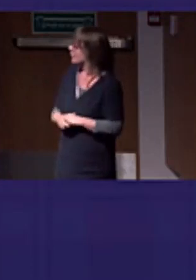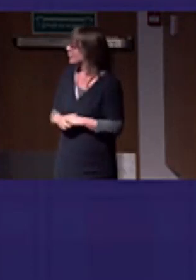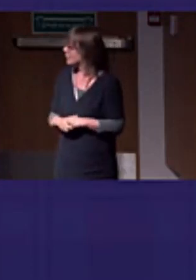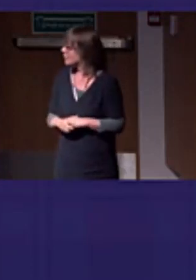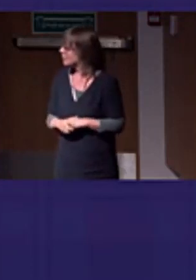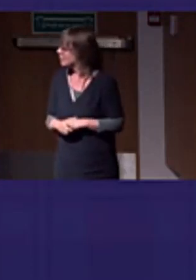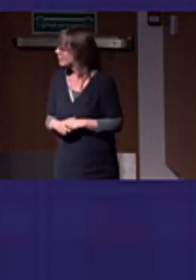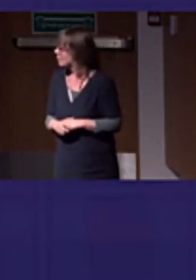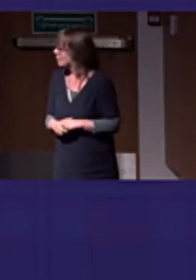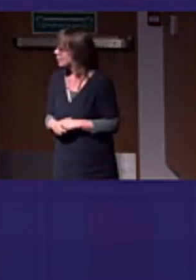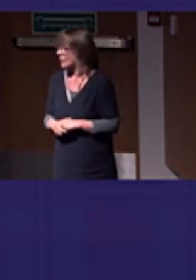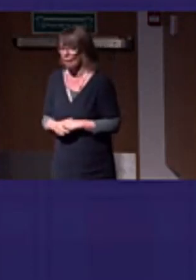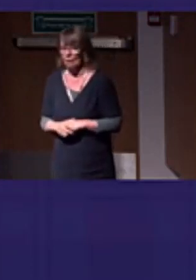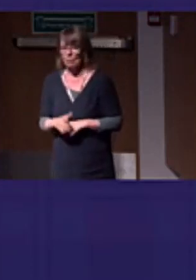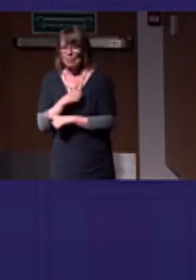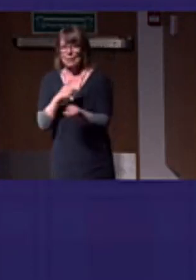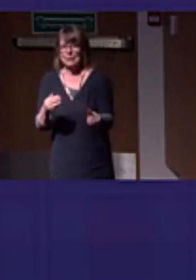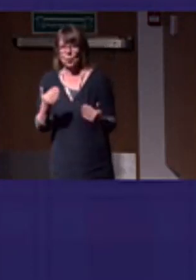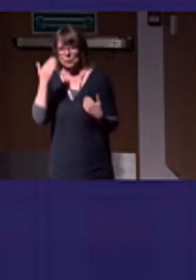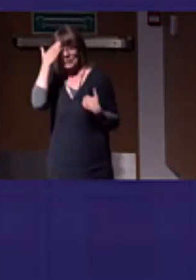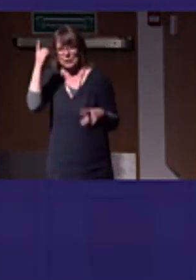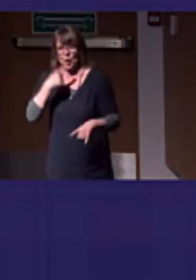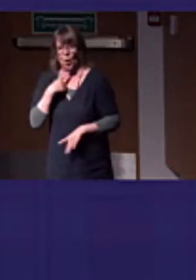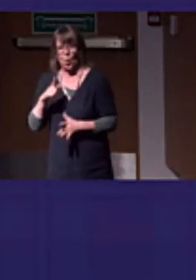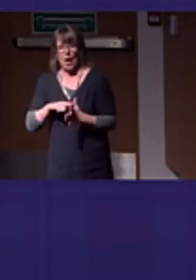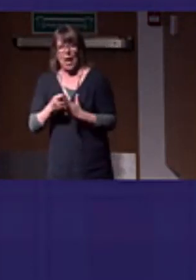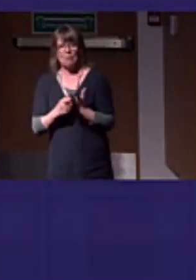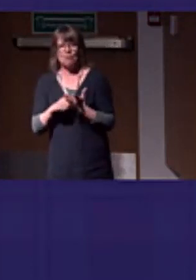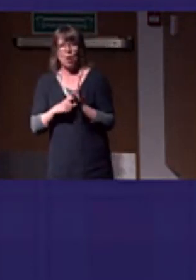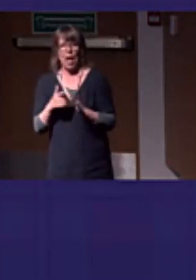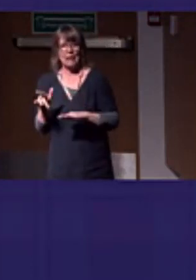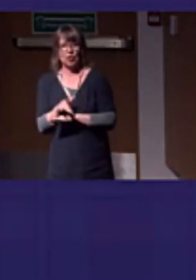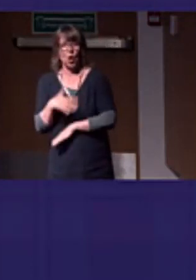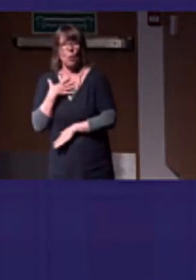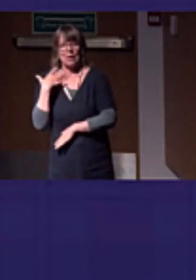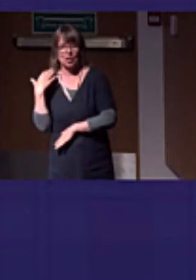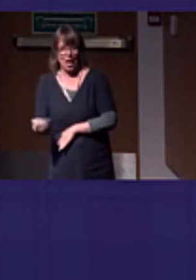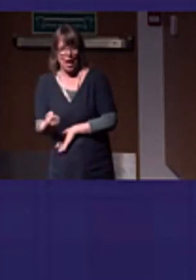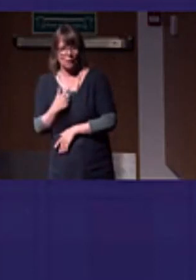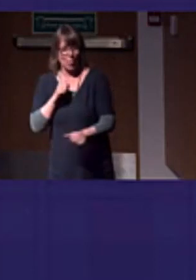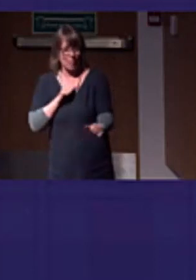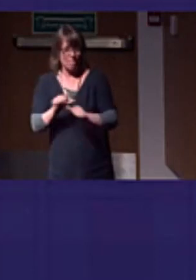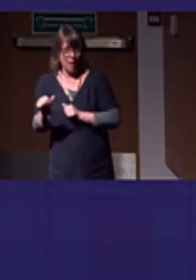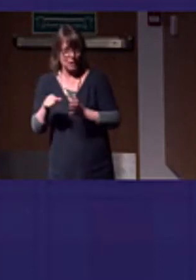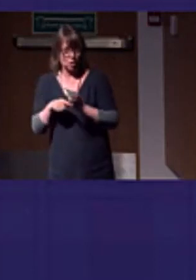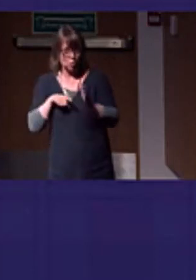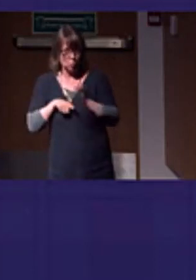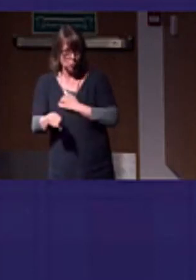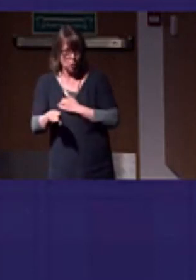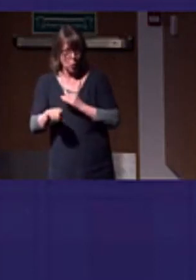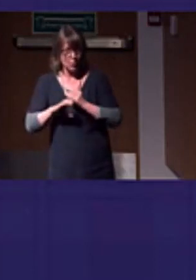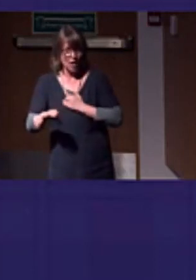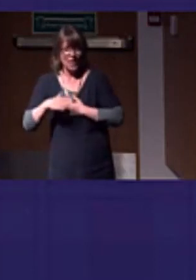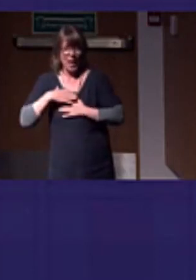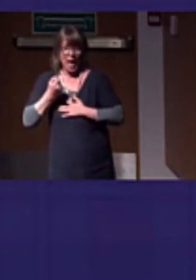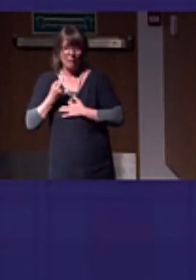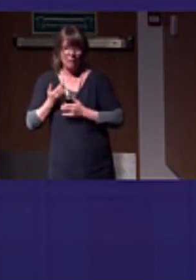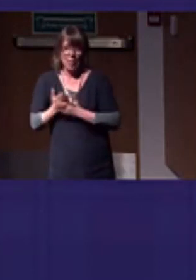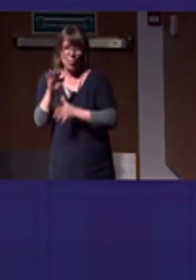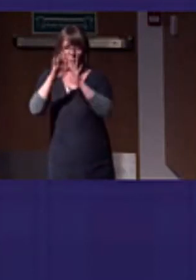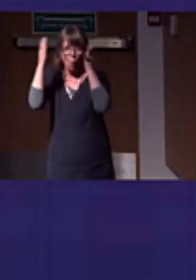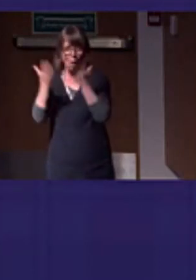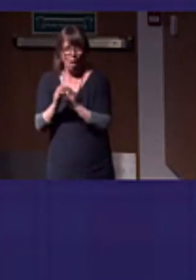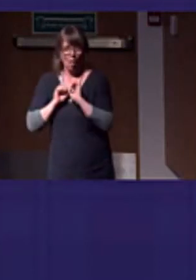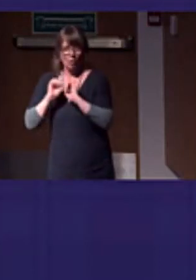And if you didn't know April had a show, April has a show called The Low Code Lowdown. Also, she has the best YouTube channel about Power Platform in the entire world, just letting you know.